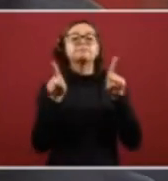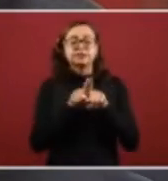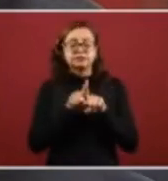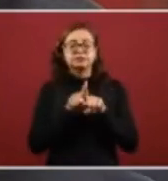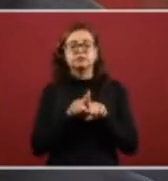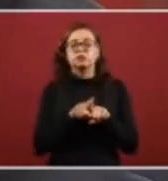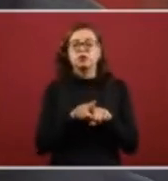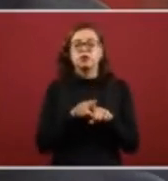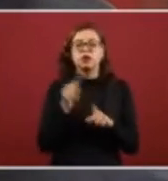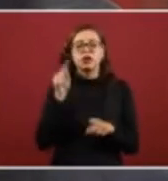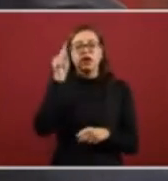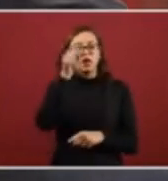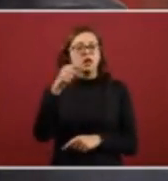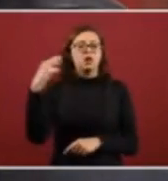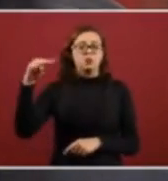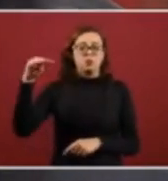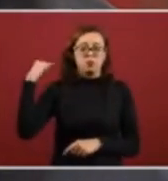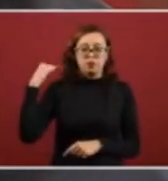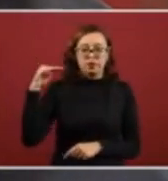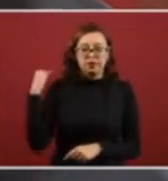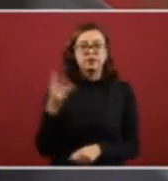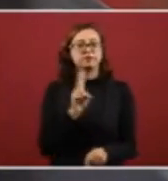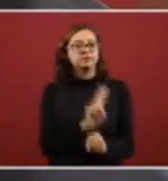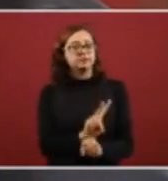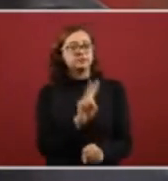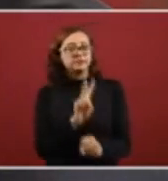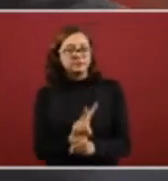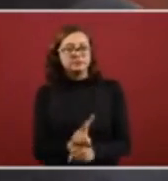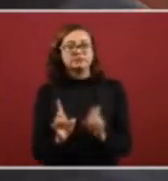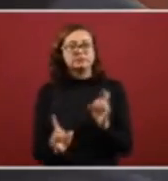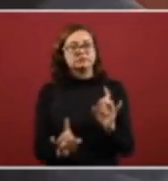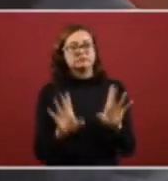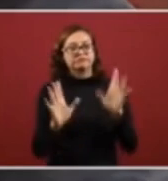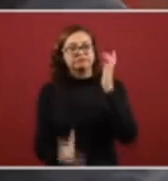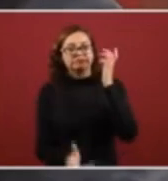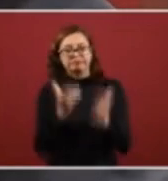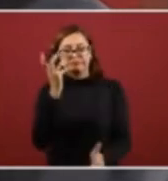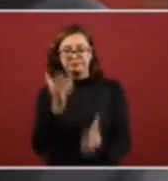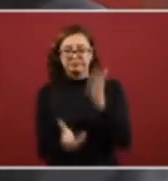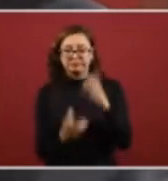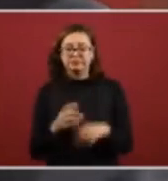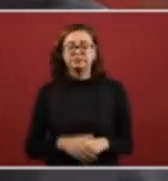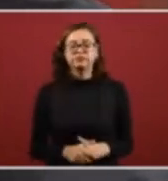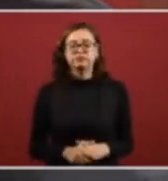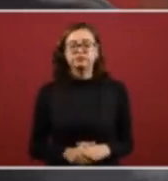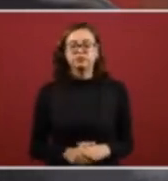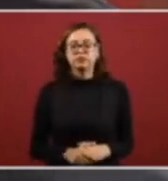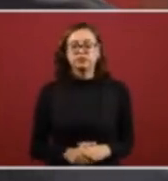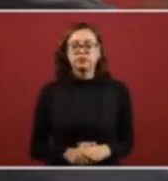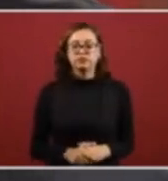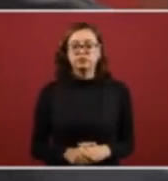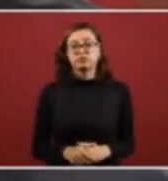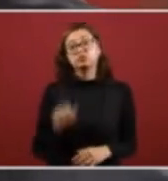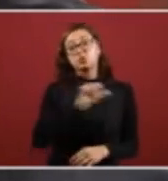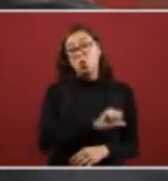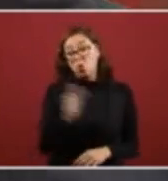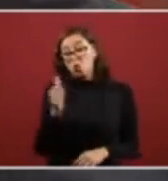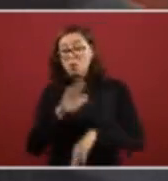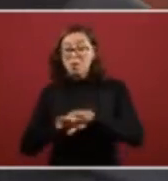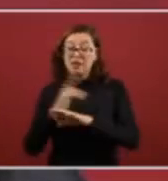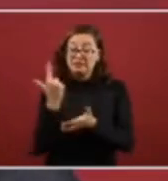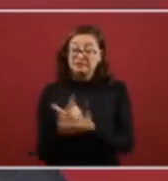right now in Morelia that's supervising that burning or fire. And